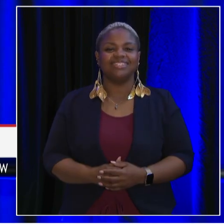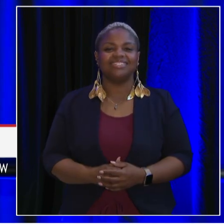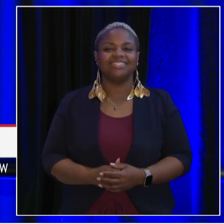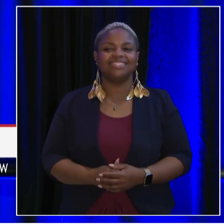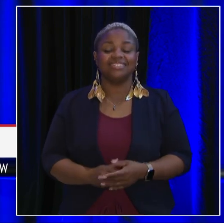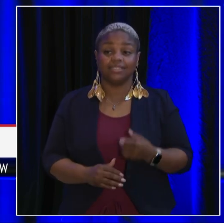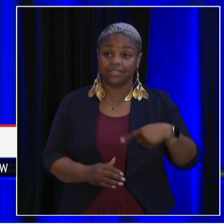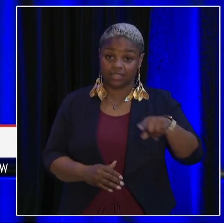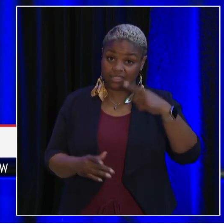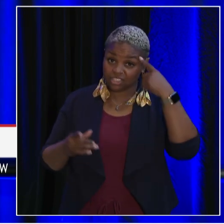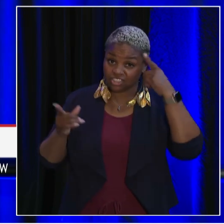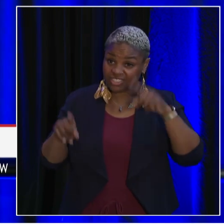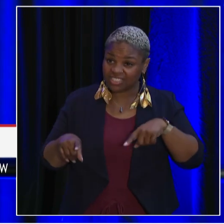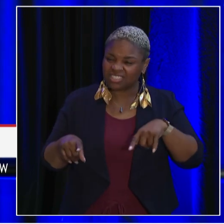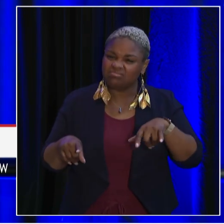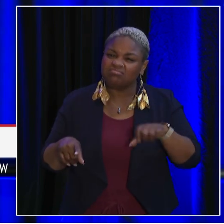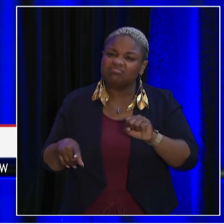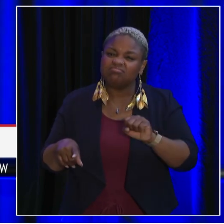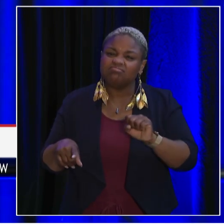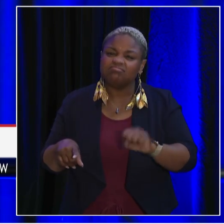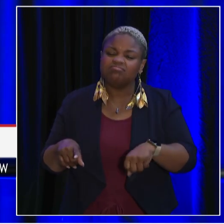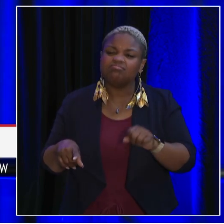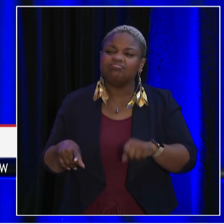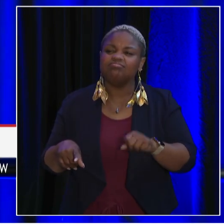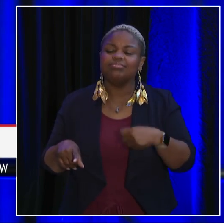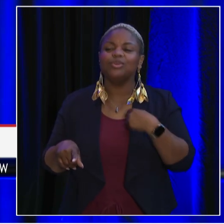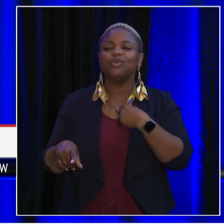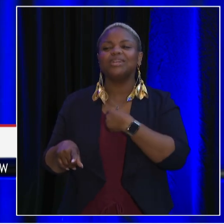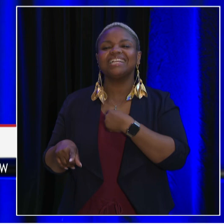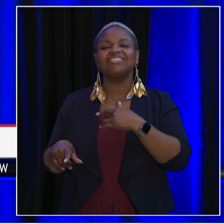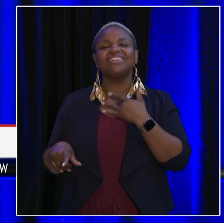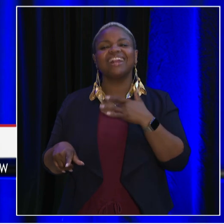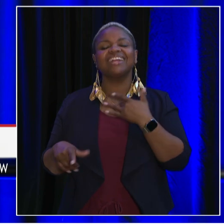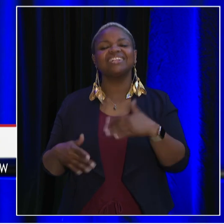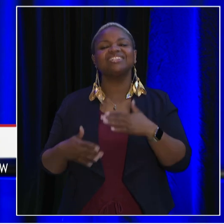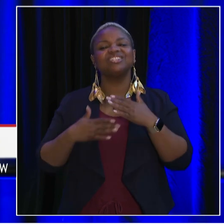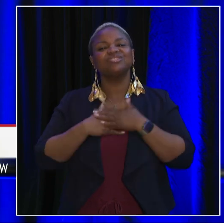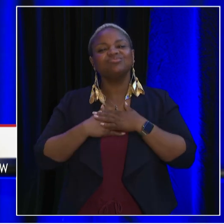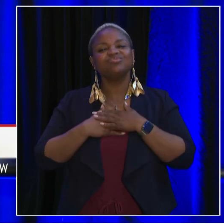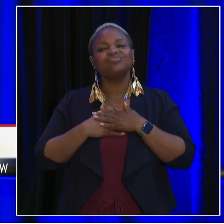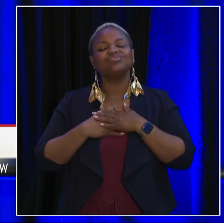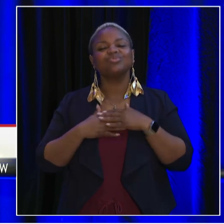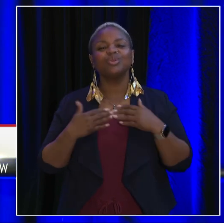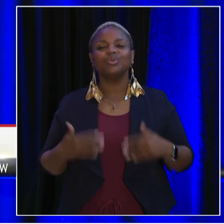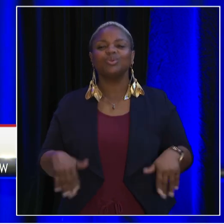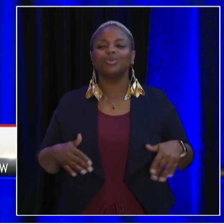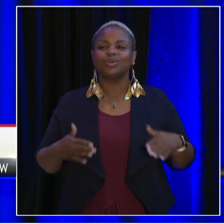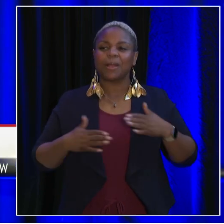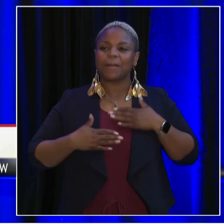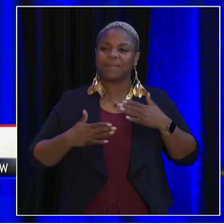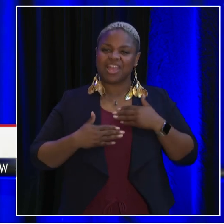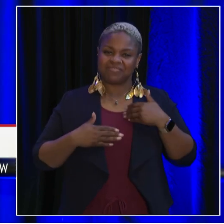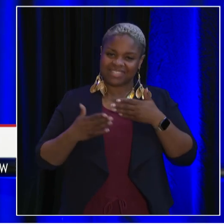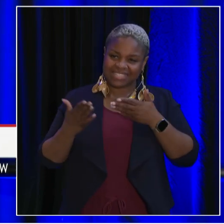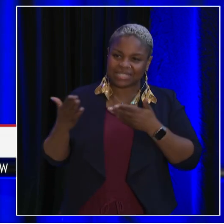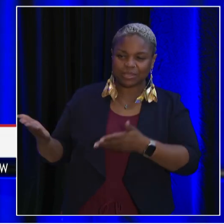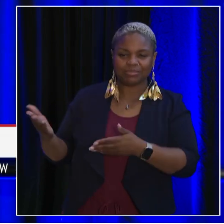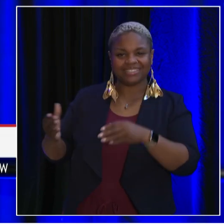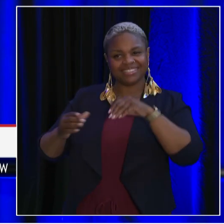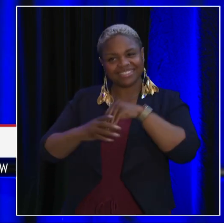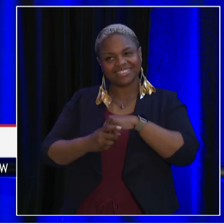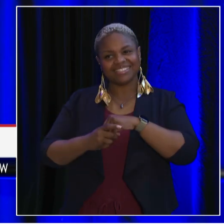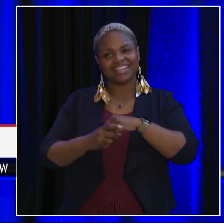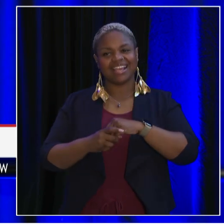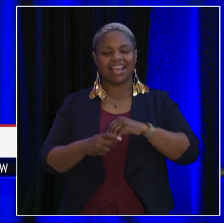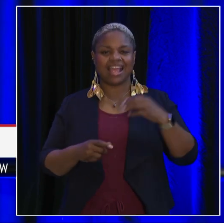room when I say how grateful we are to have Congressman Maxwell Frost on Capitol Hill. As a very, very, very clear